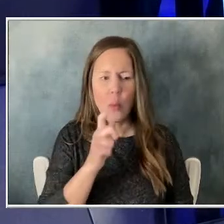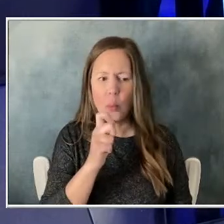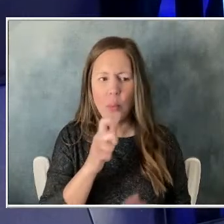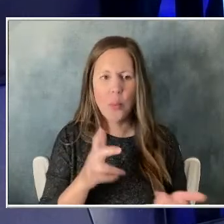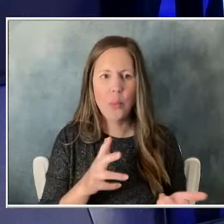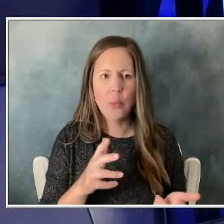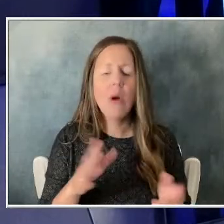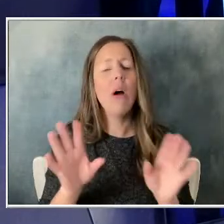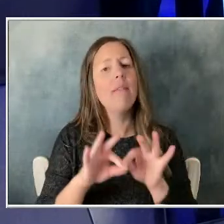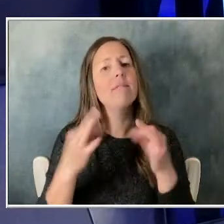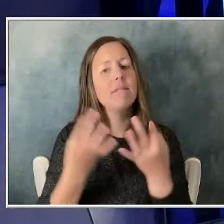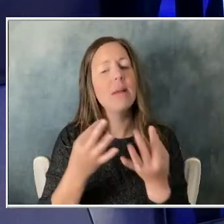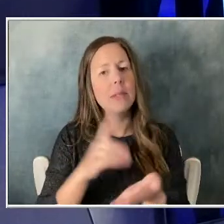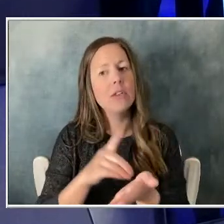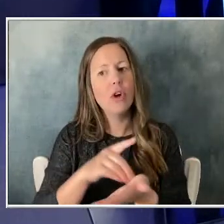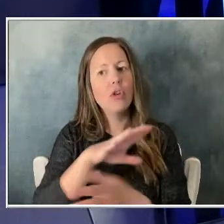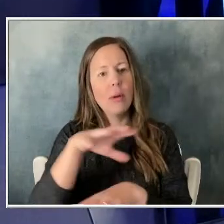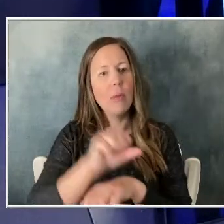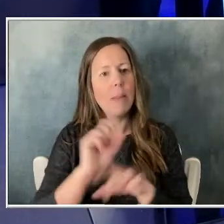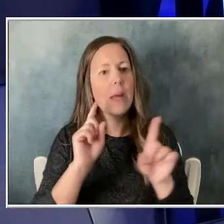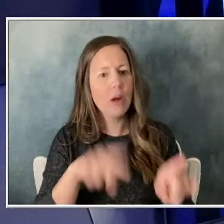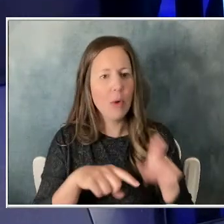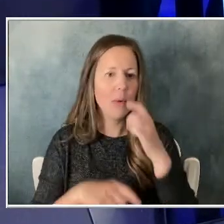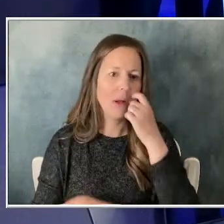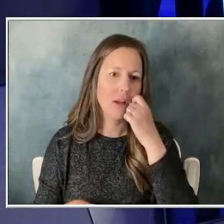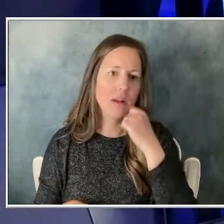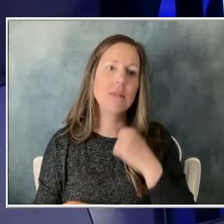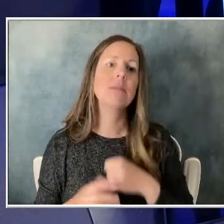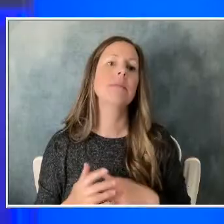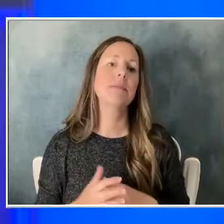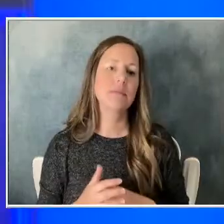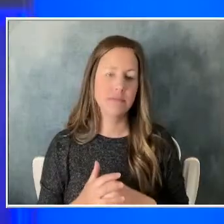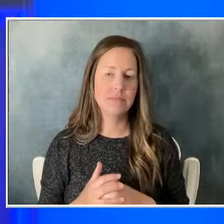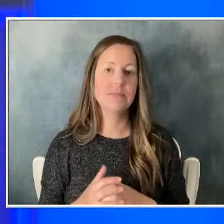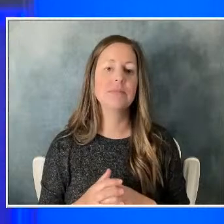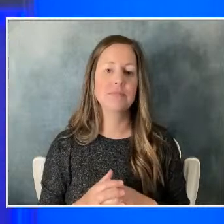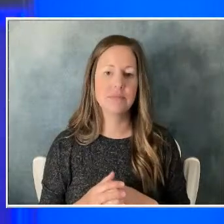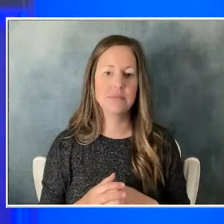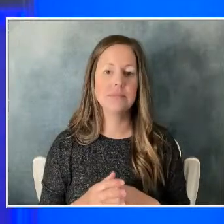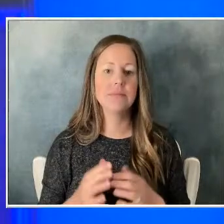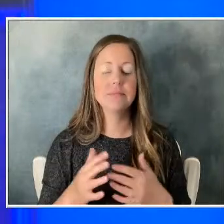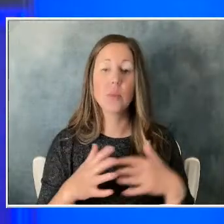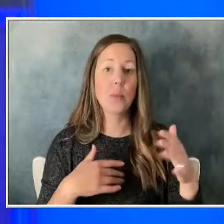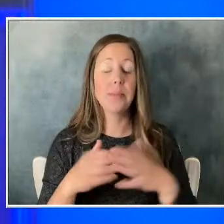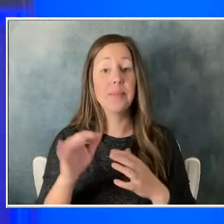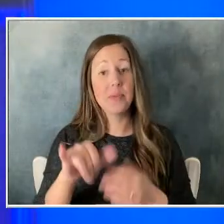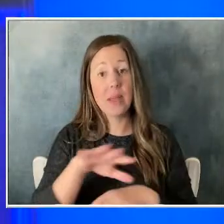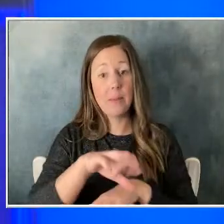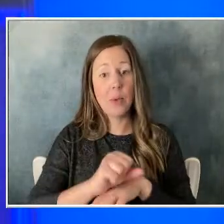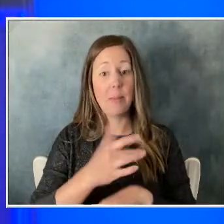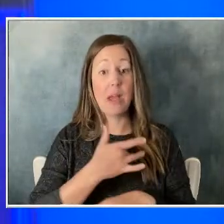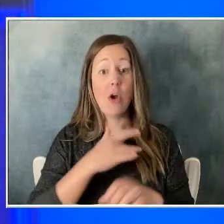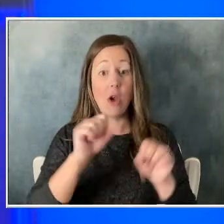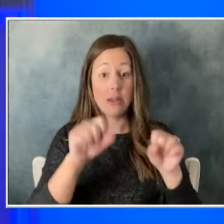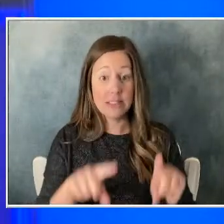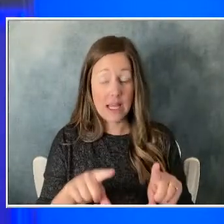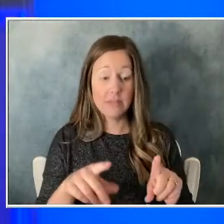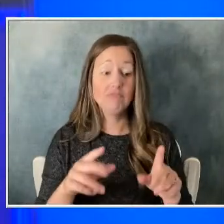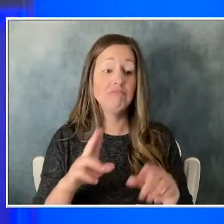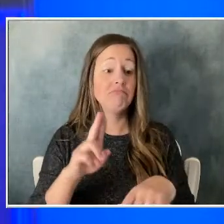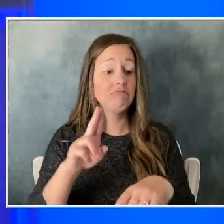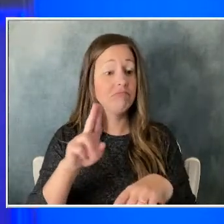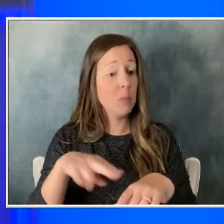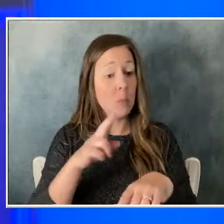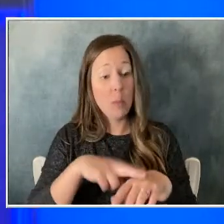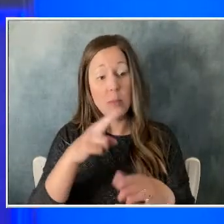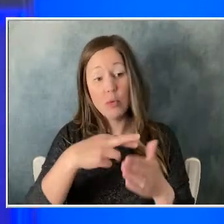Doctor, okay. Yes. So they ran a heart test. It was okay. They did a blood test,